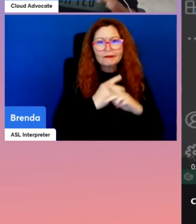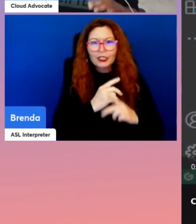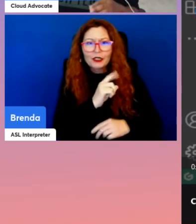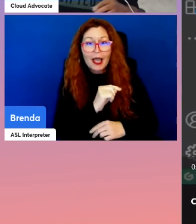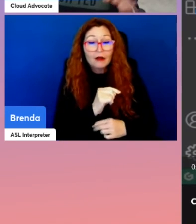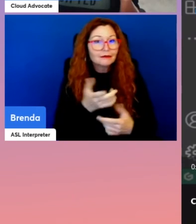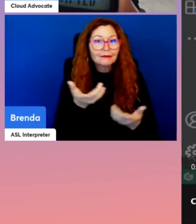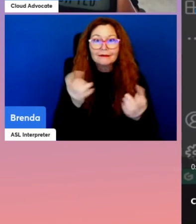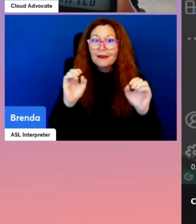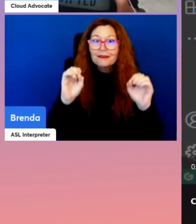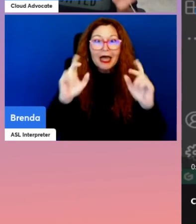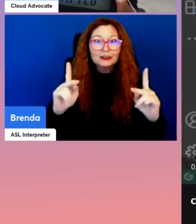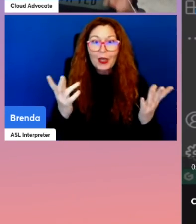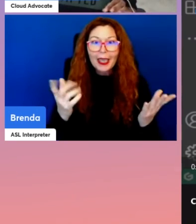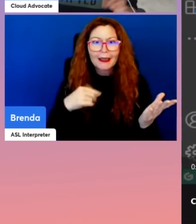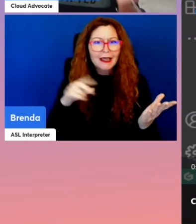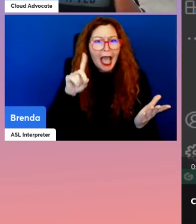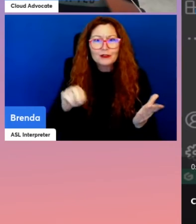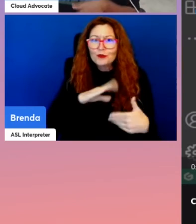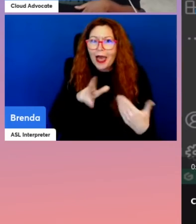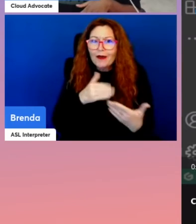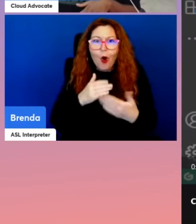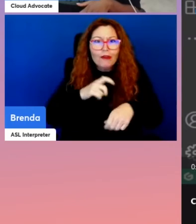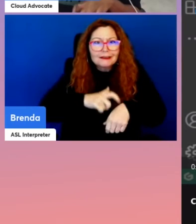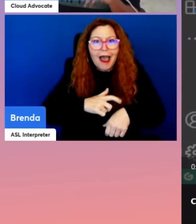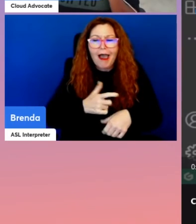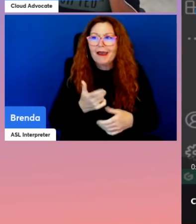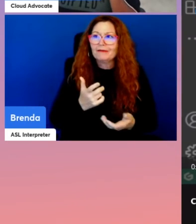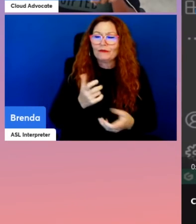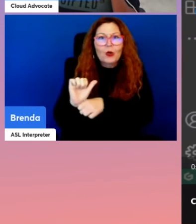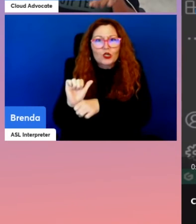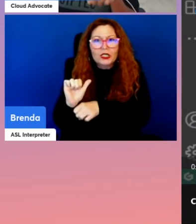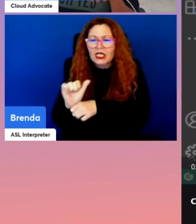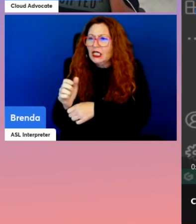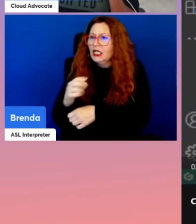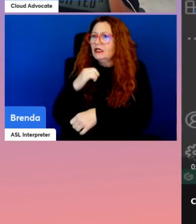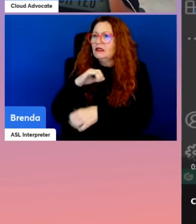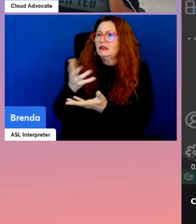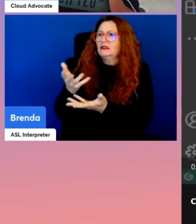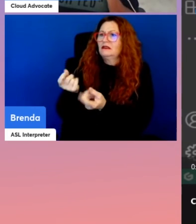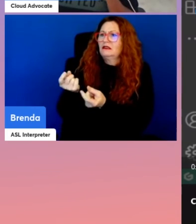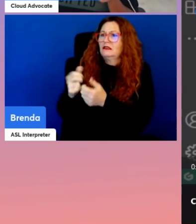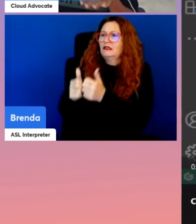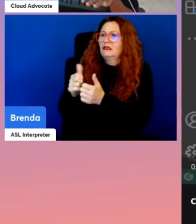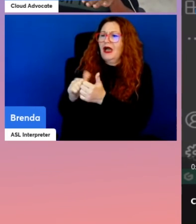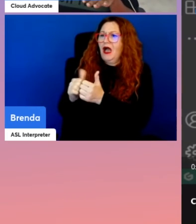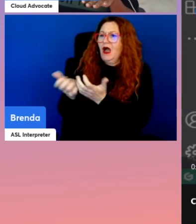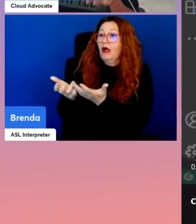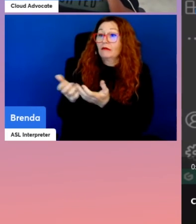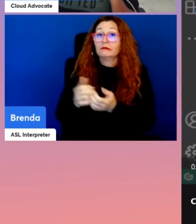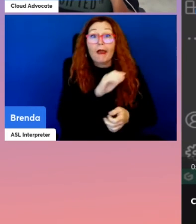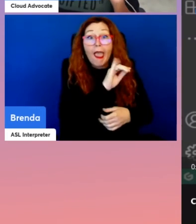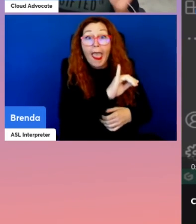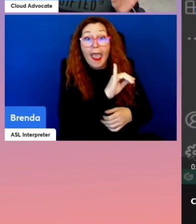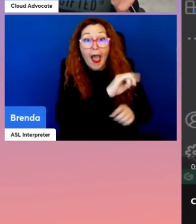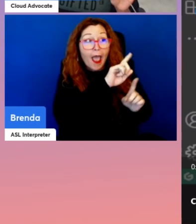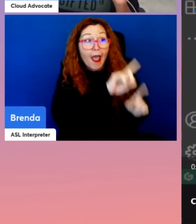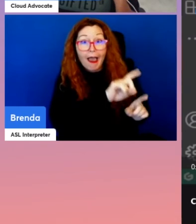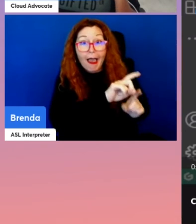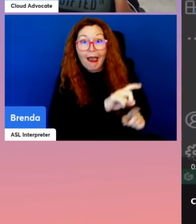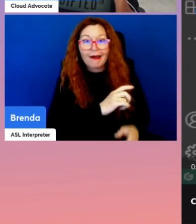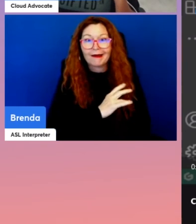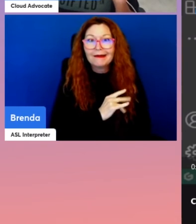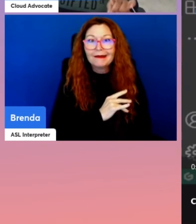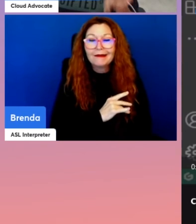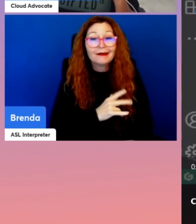time on the job, but I'll also show you through this workshop how you can use AI to figure out issues safely so